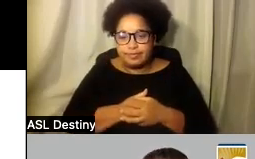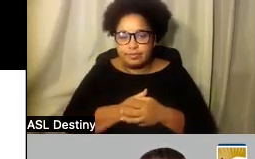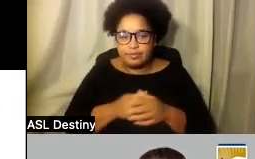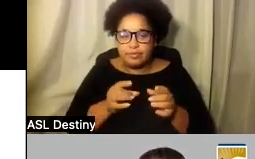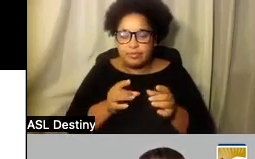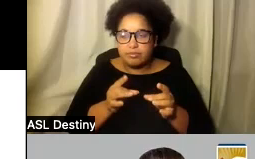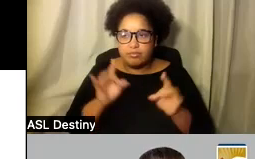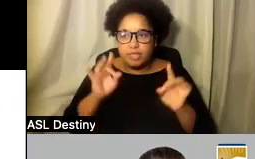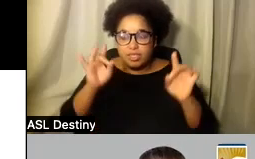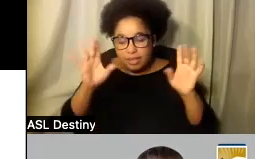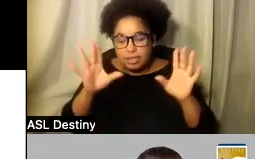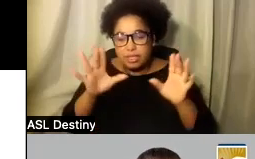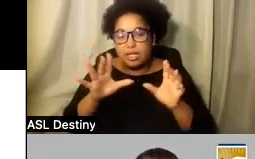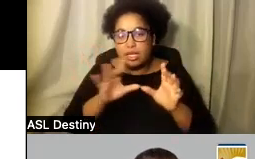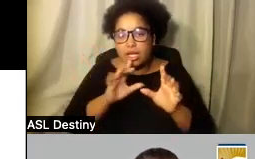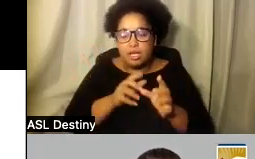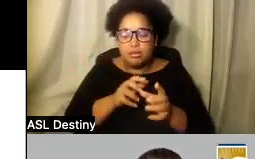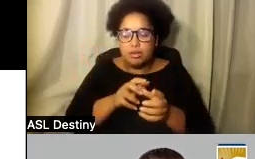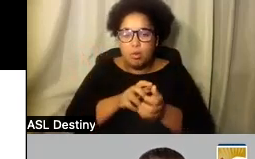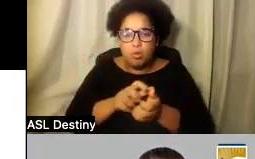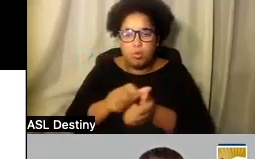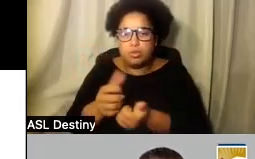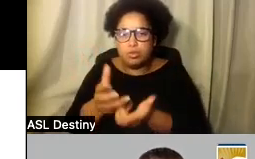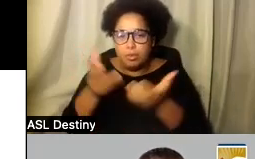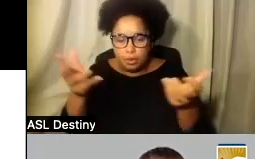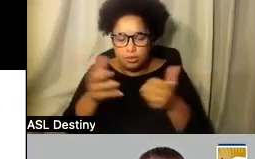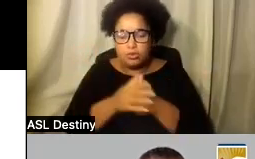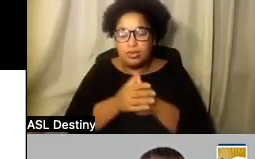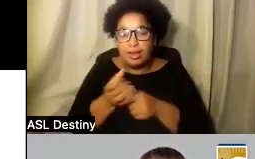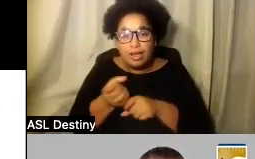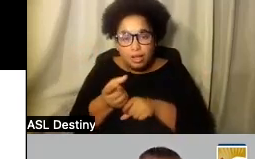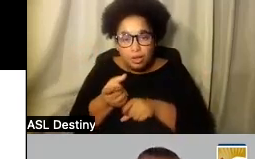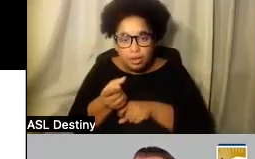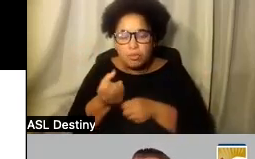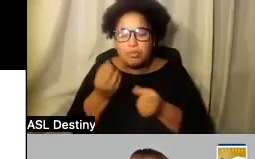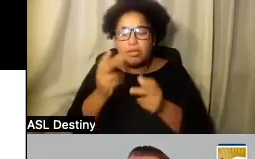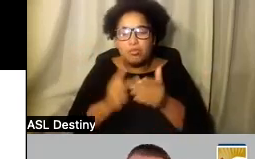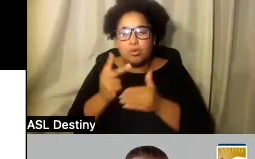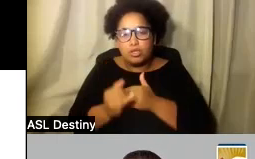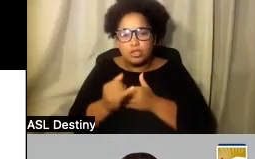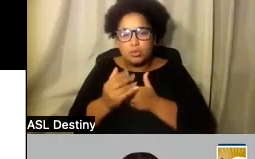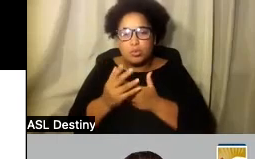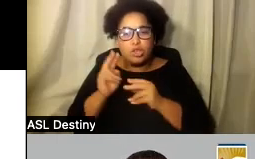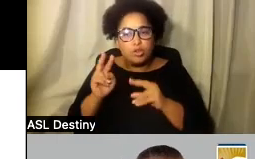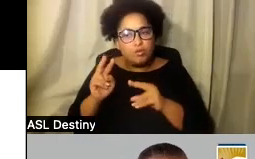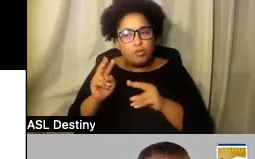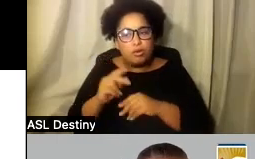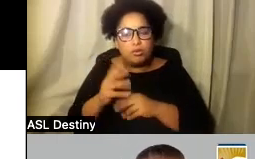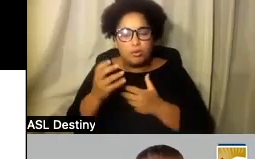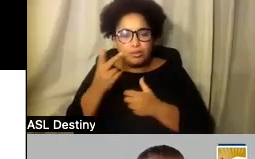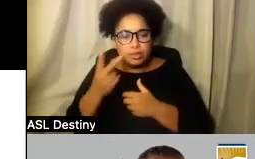devastating on an annual basis, that a lot of the projects that we're looking for, we're hoping to see